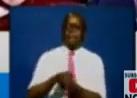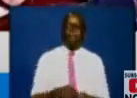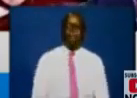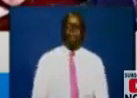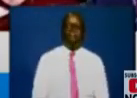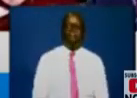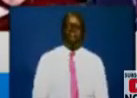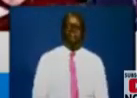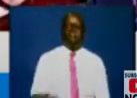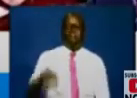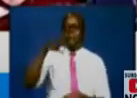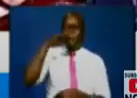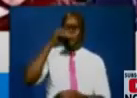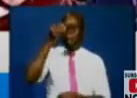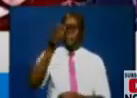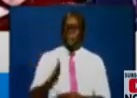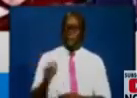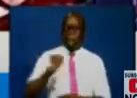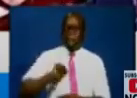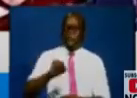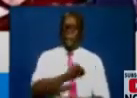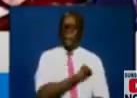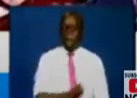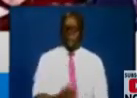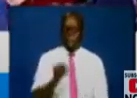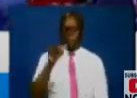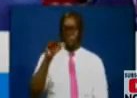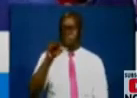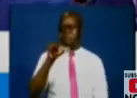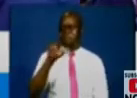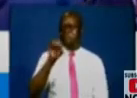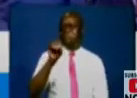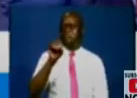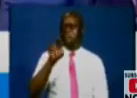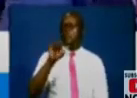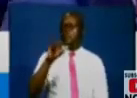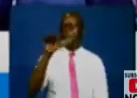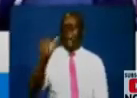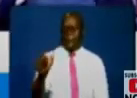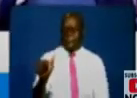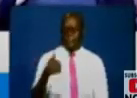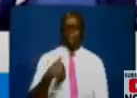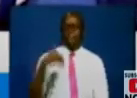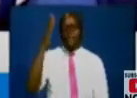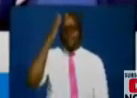Mr. Speaker, resume a seat. Senator Gloria, kindly take your seat. You know, Mr. Speaker,